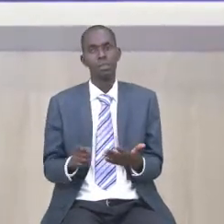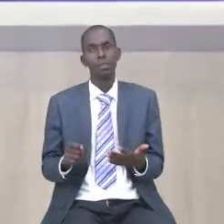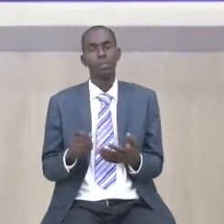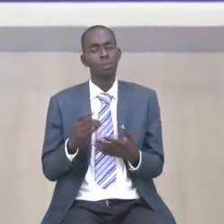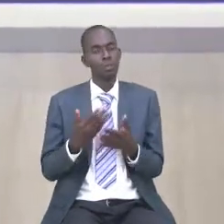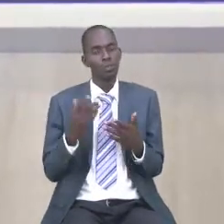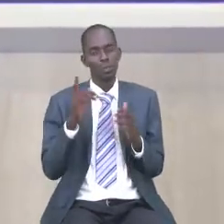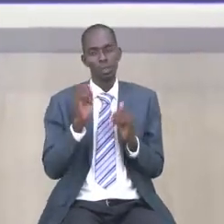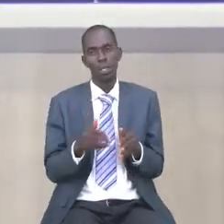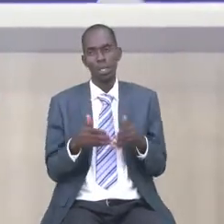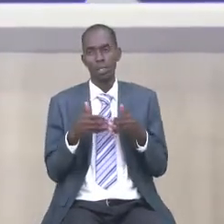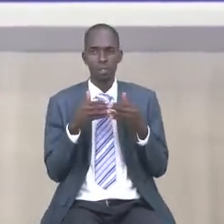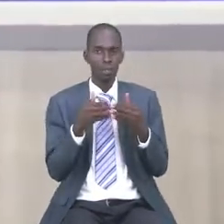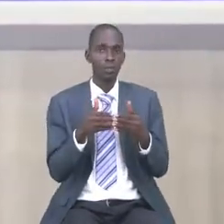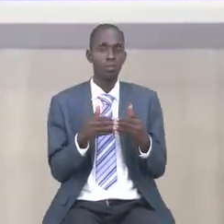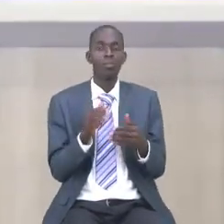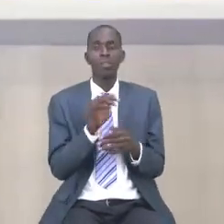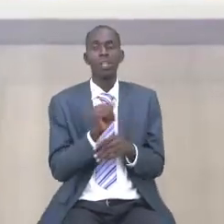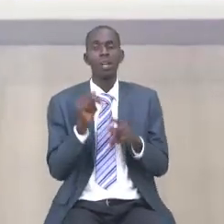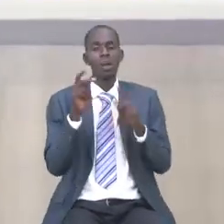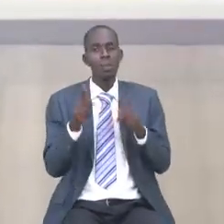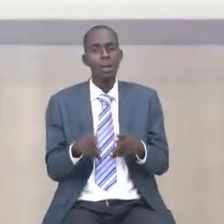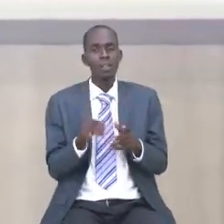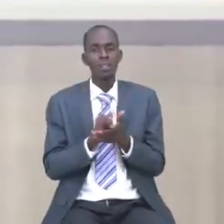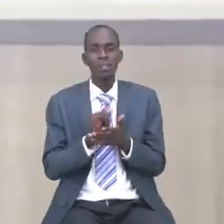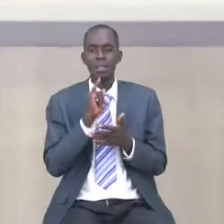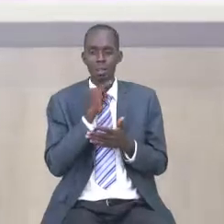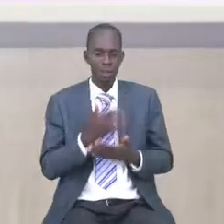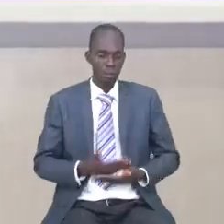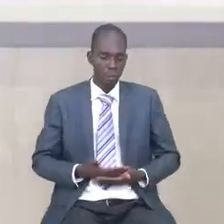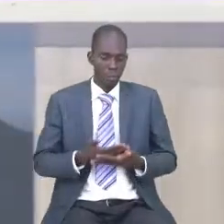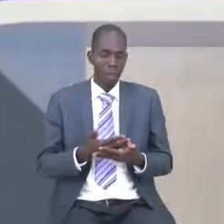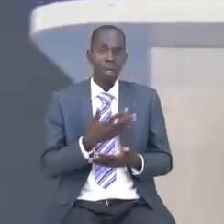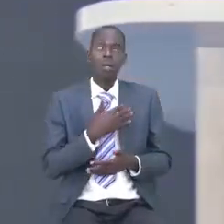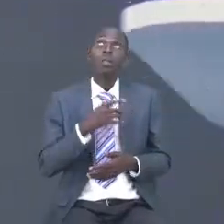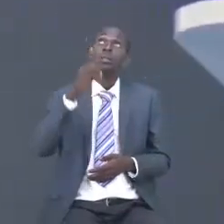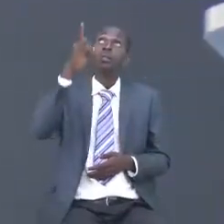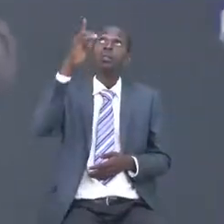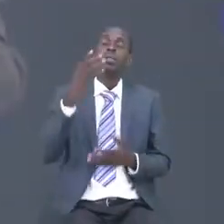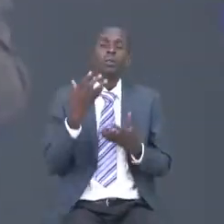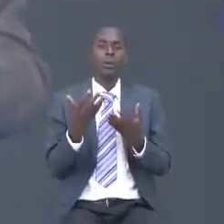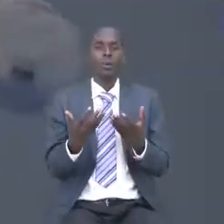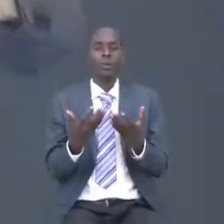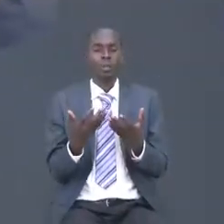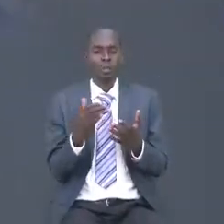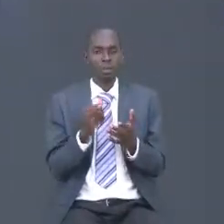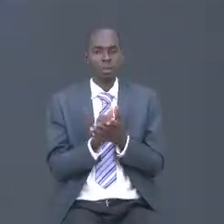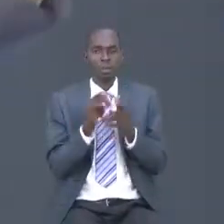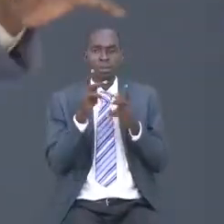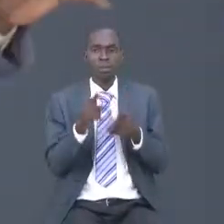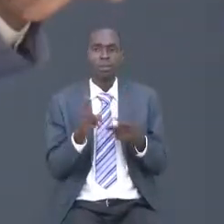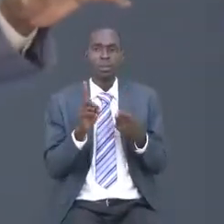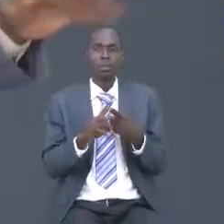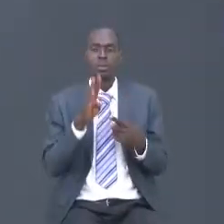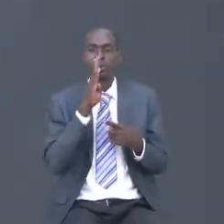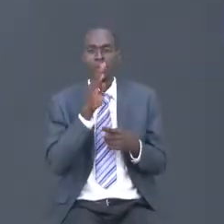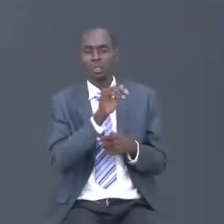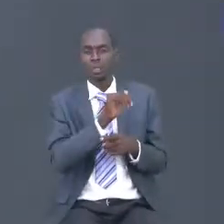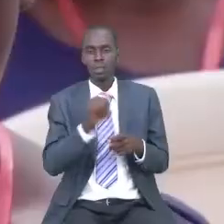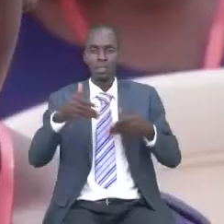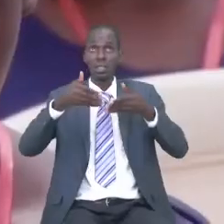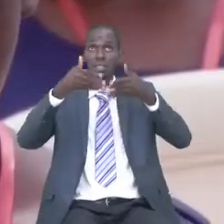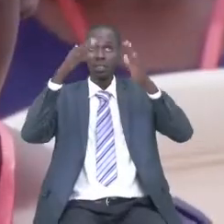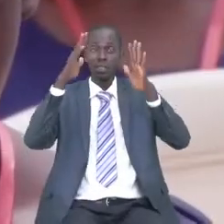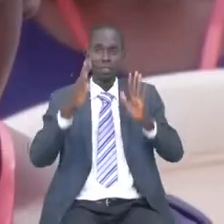lead. A person that is born and God intends that he'll be a prime minister, a